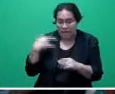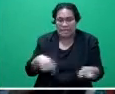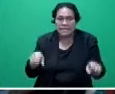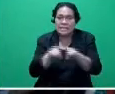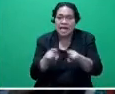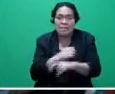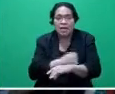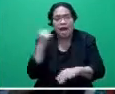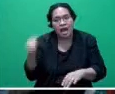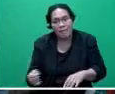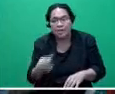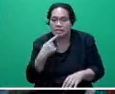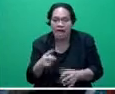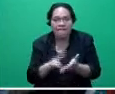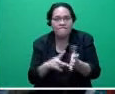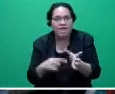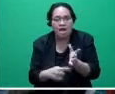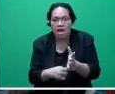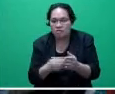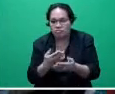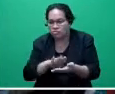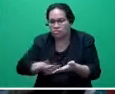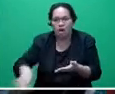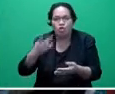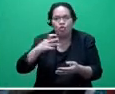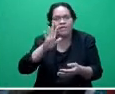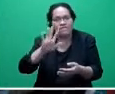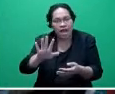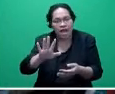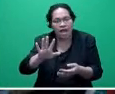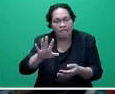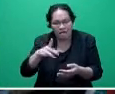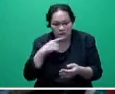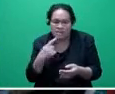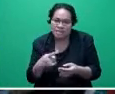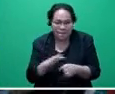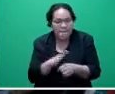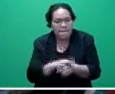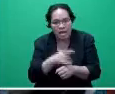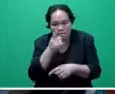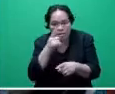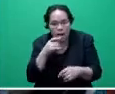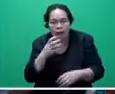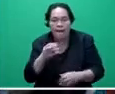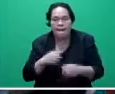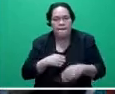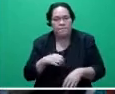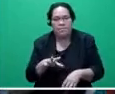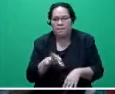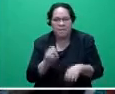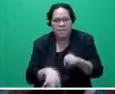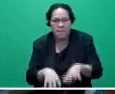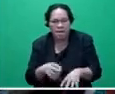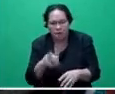same government said removal of VAT on 25 basic food items would would make Fiji bankrupt state. Can you see the